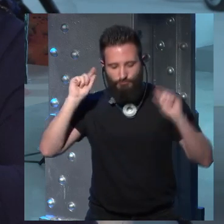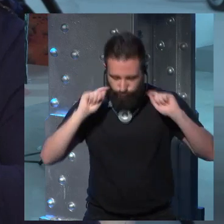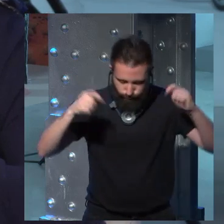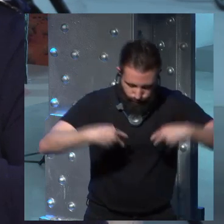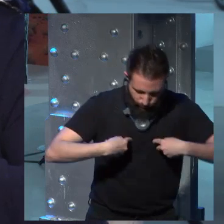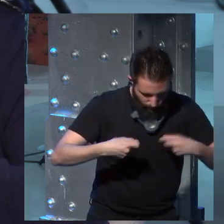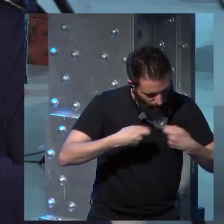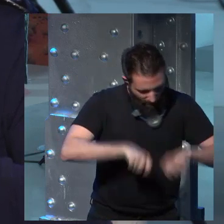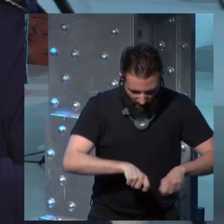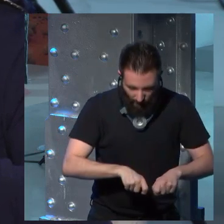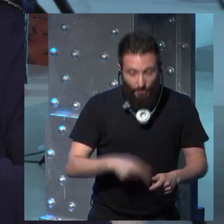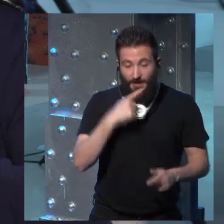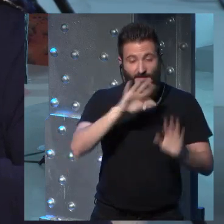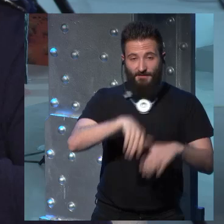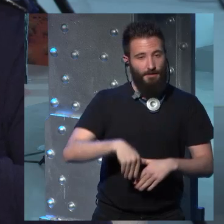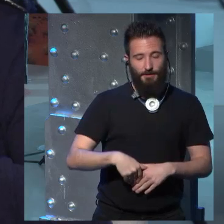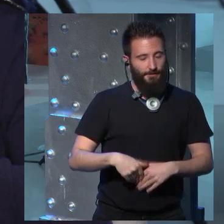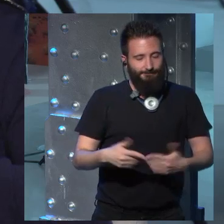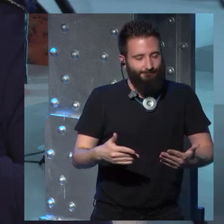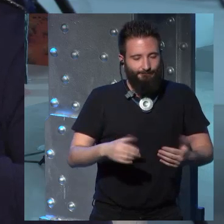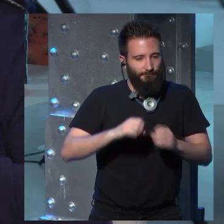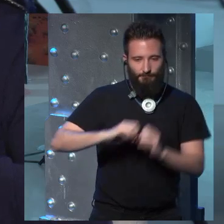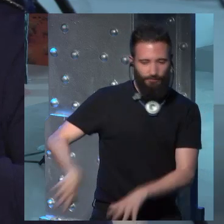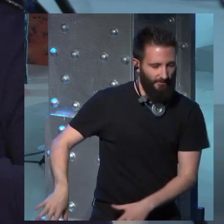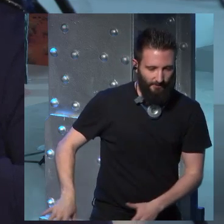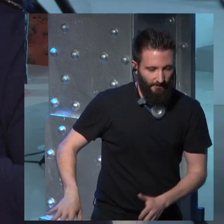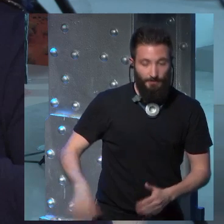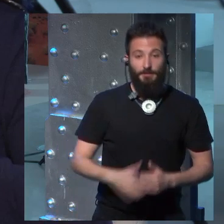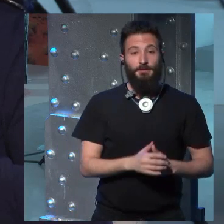other people and the hope of being